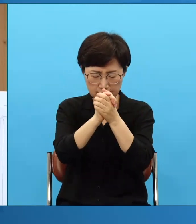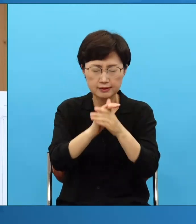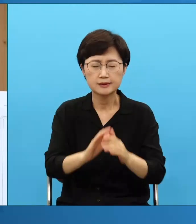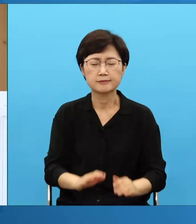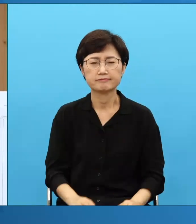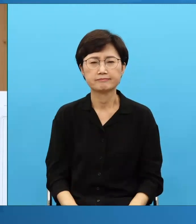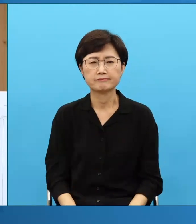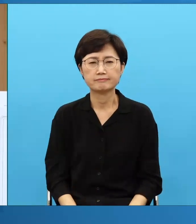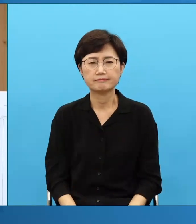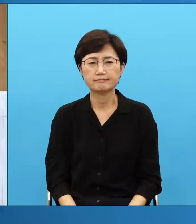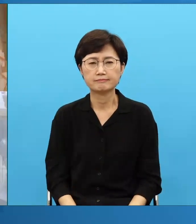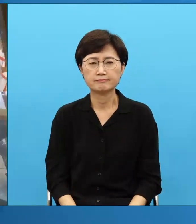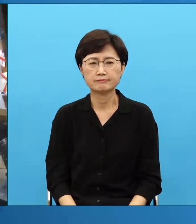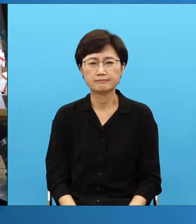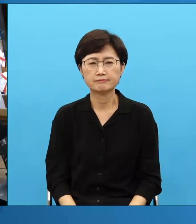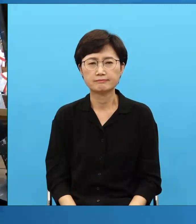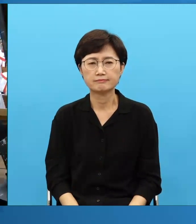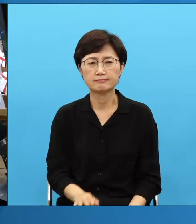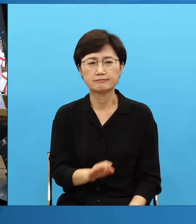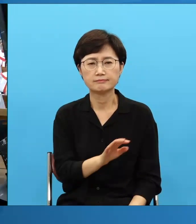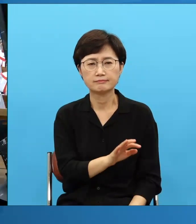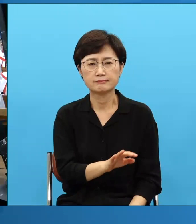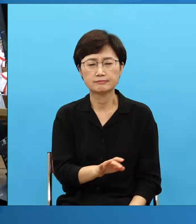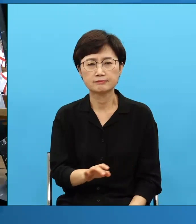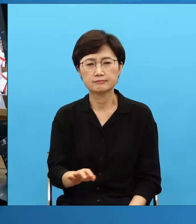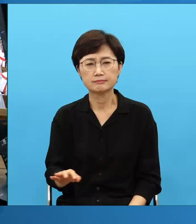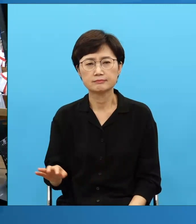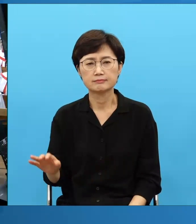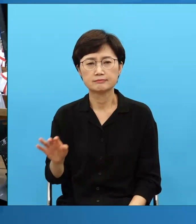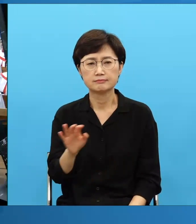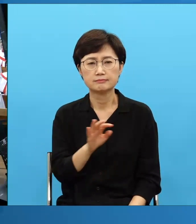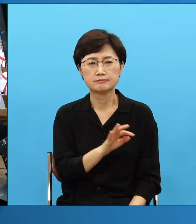alive and with us today. Amen.